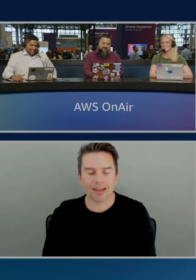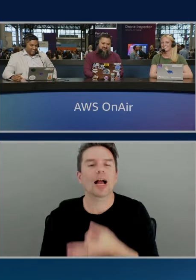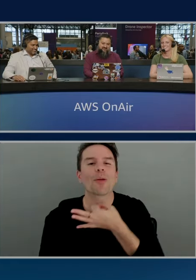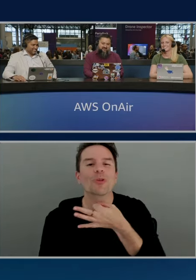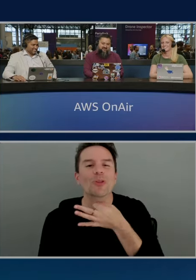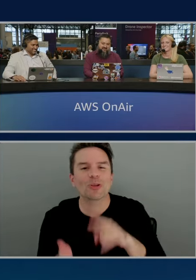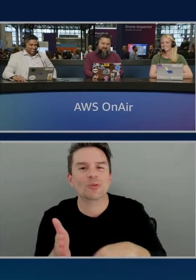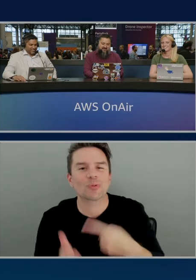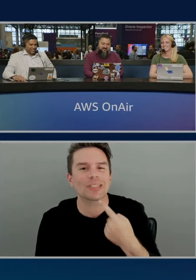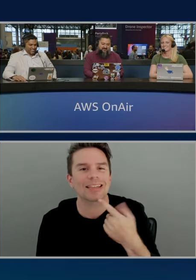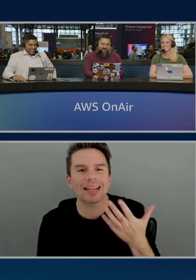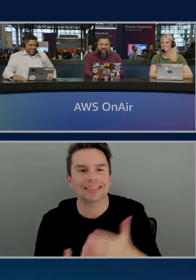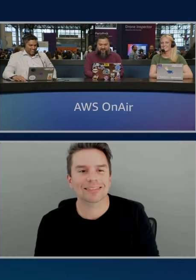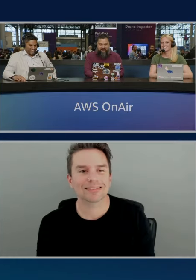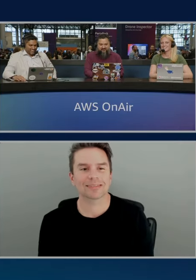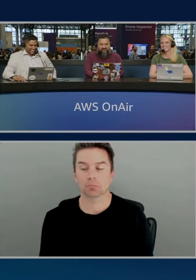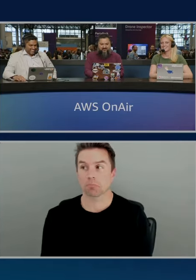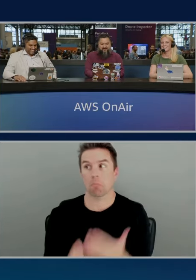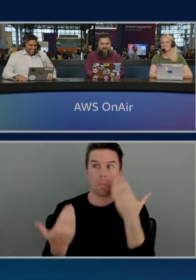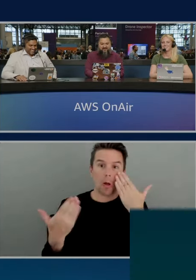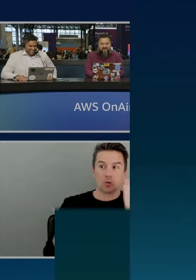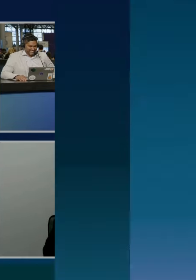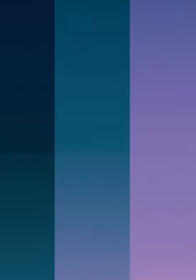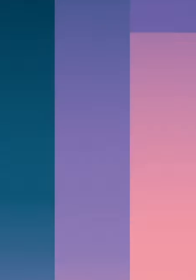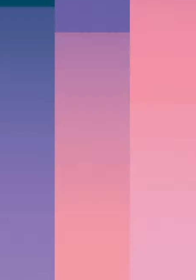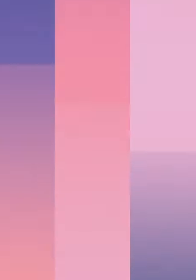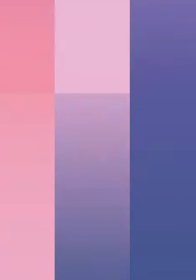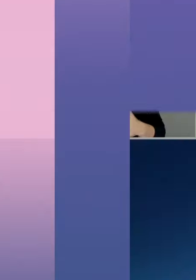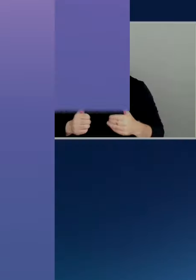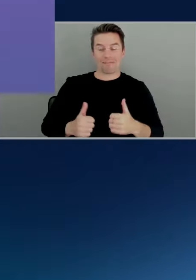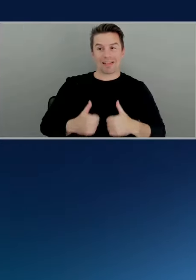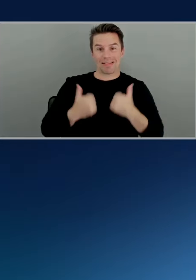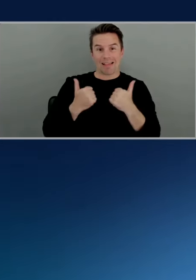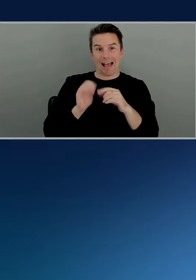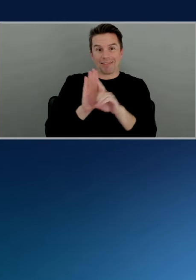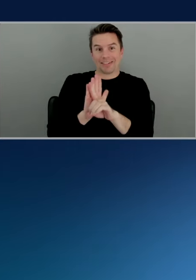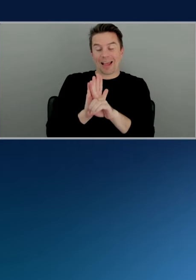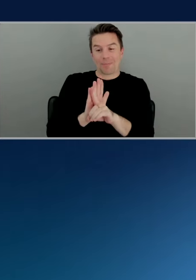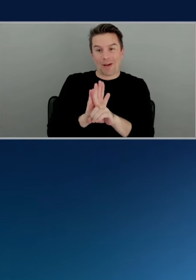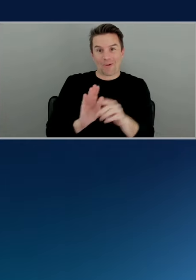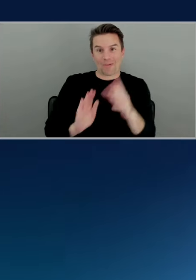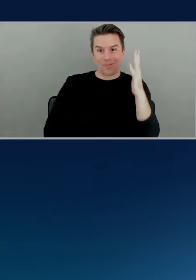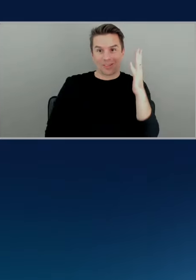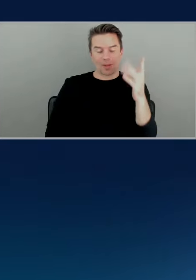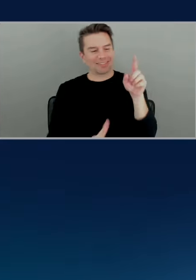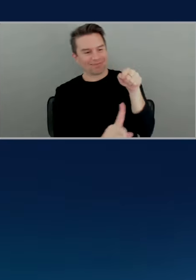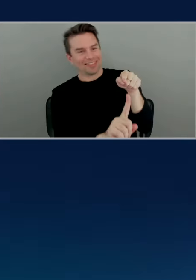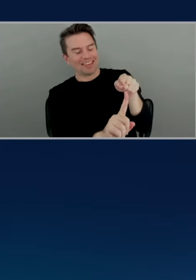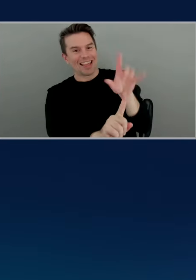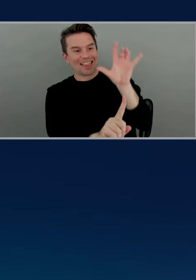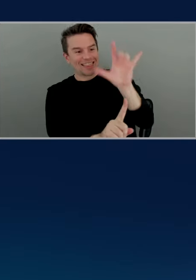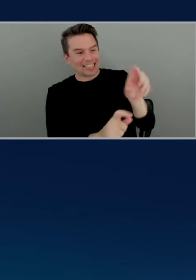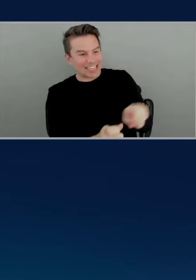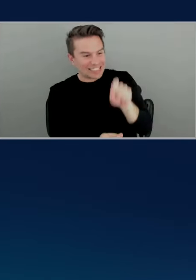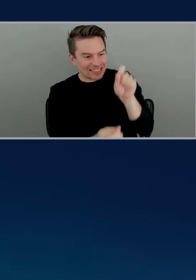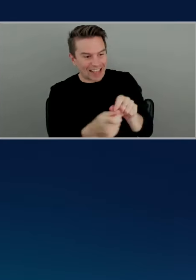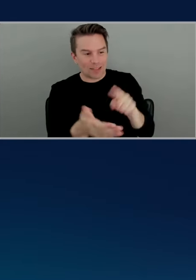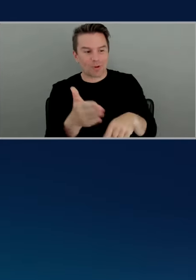don't know. Well, that's why we're doing this live. That is we're doing this live. That's exactly what it's supposed to say. Good. Okay. As it